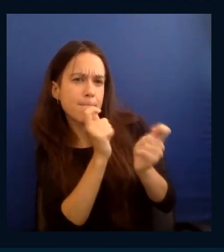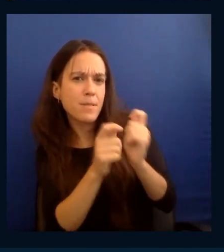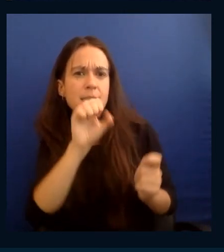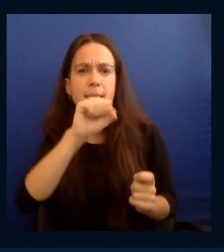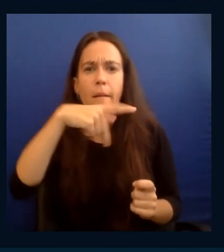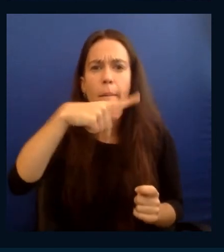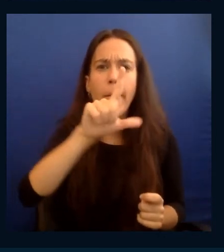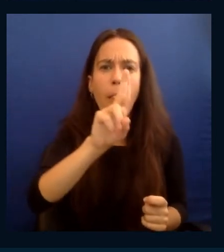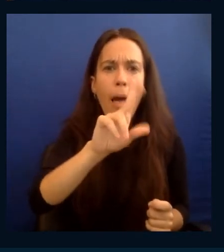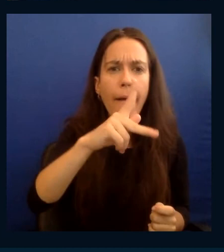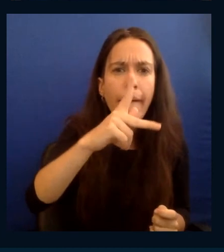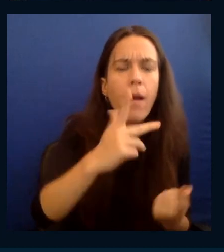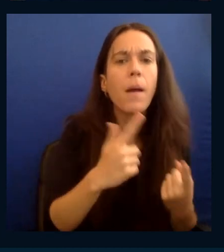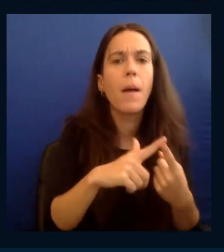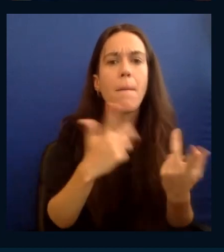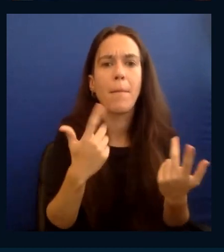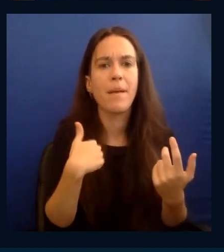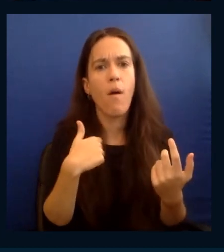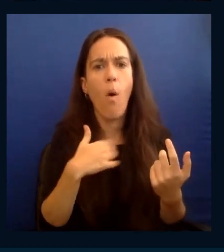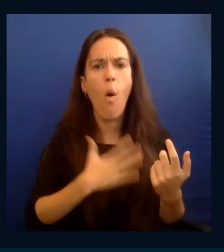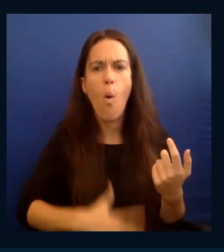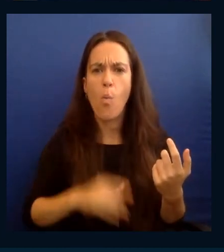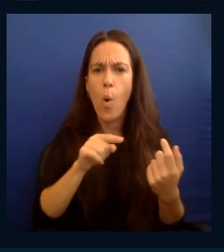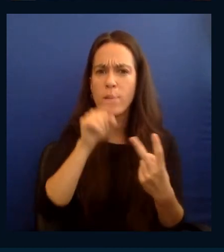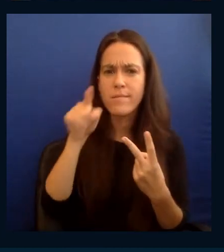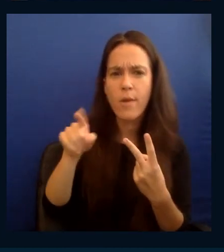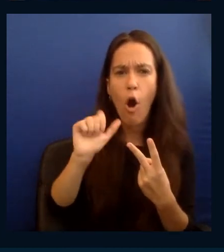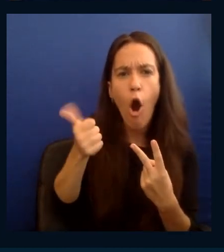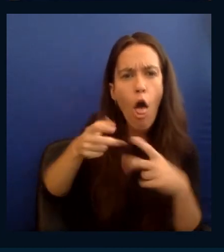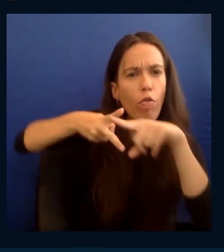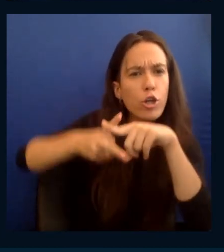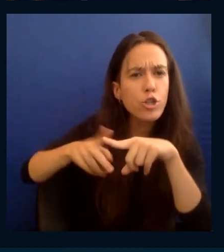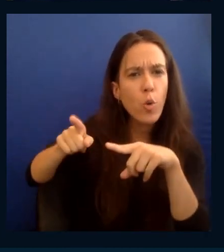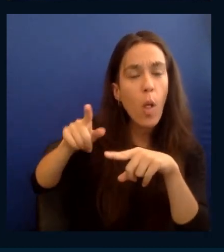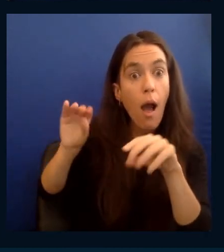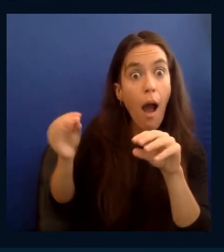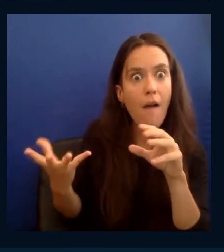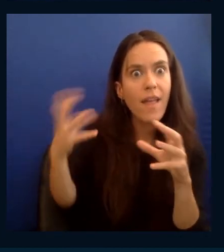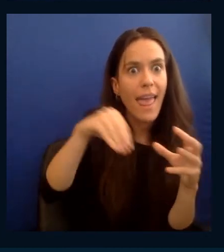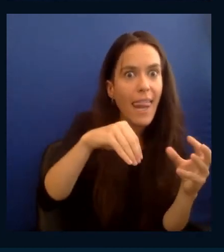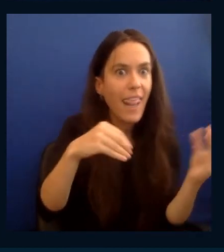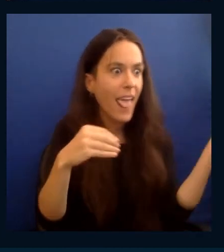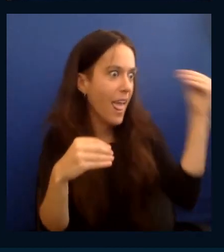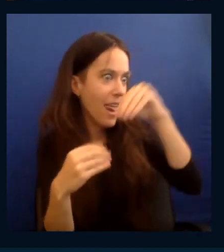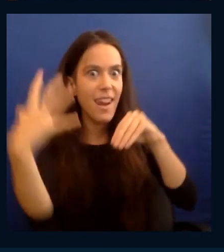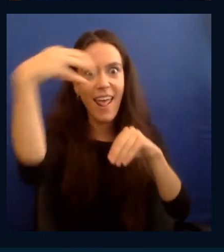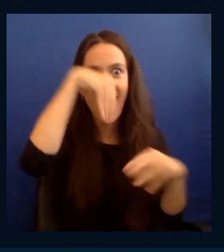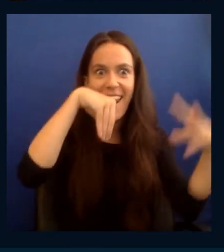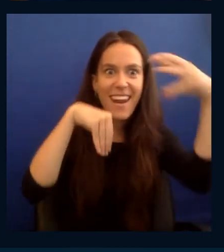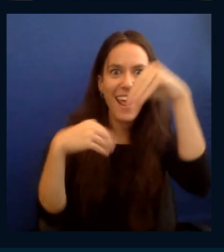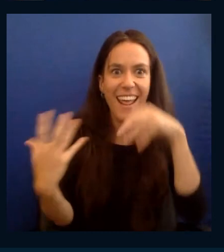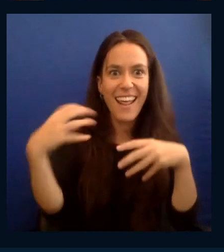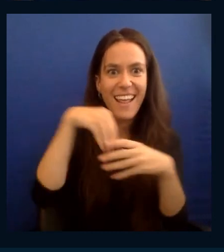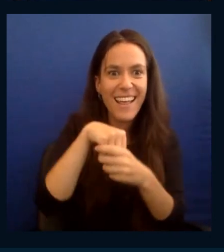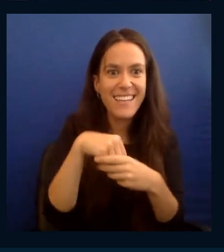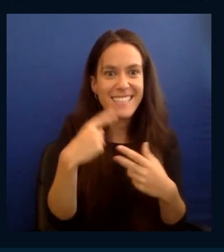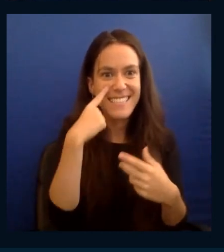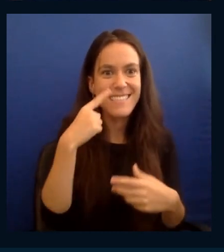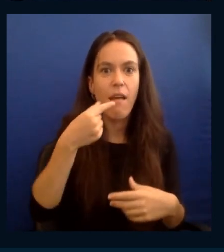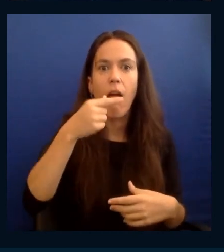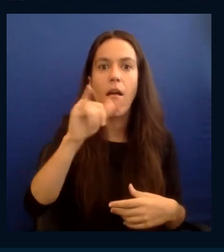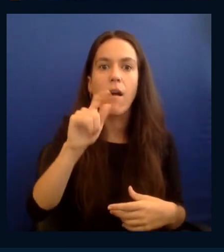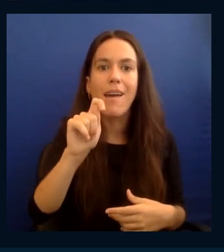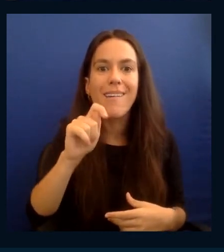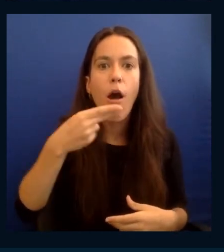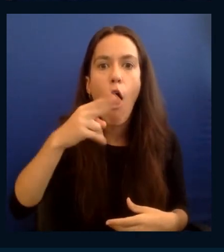some kind of planning tools in Jira and you want to integrate that into Azure DevOps. And then things like integrating Jenkins and GitLab and GitHub into Azure DevOps